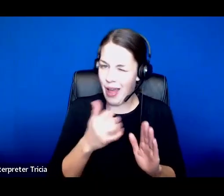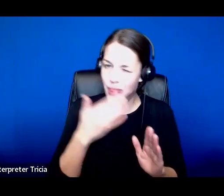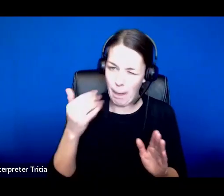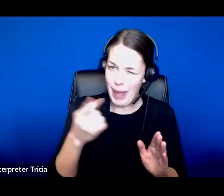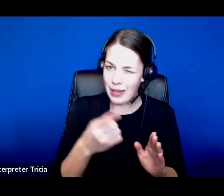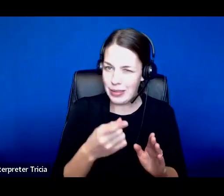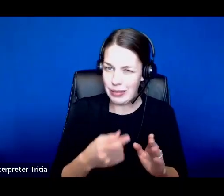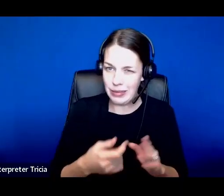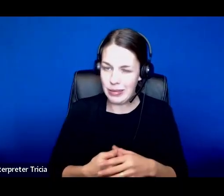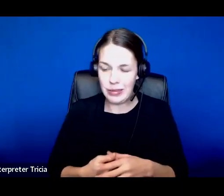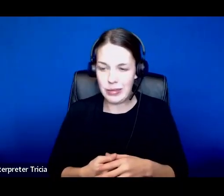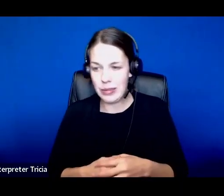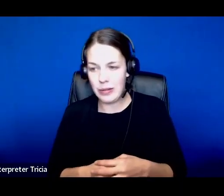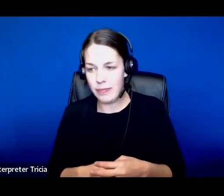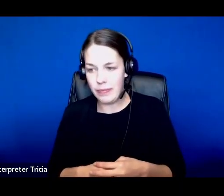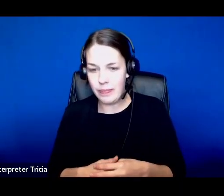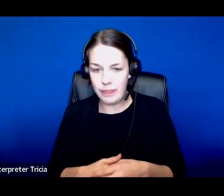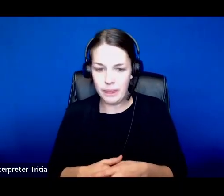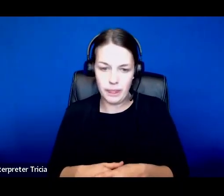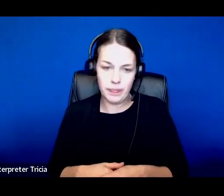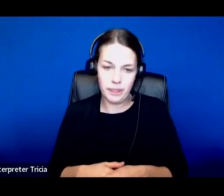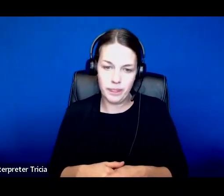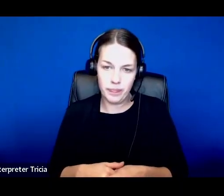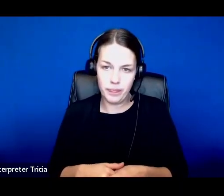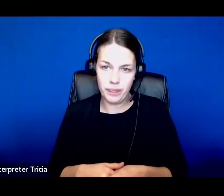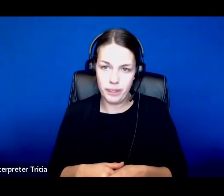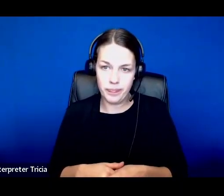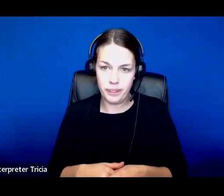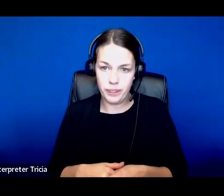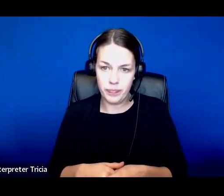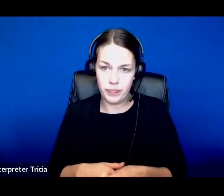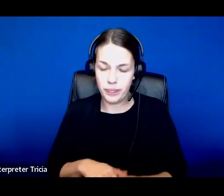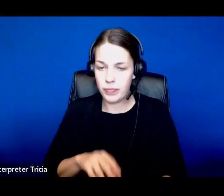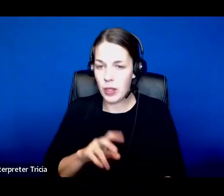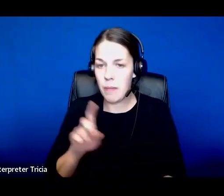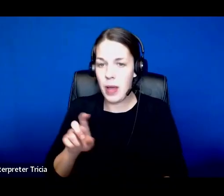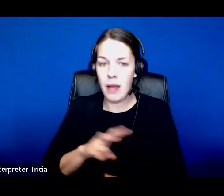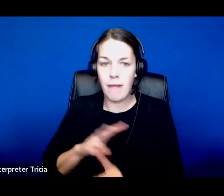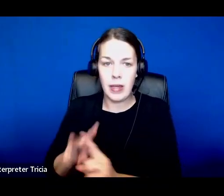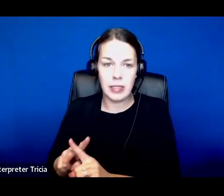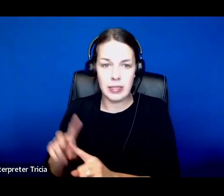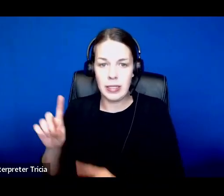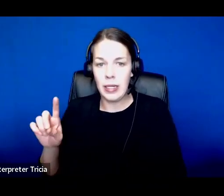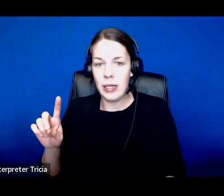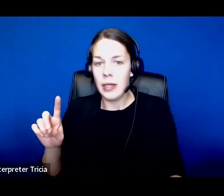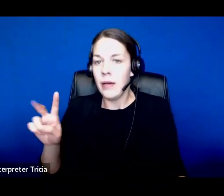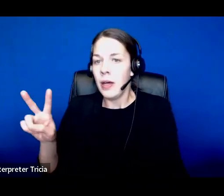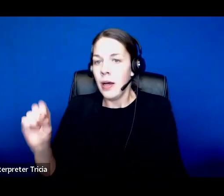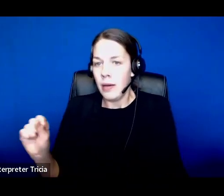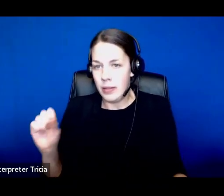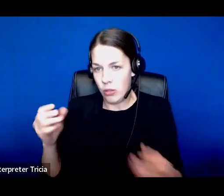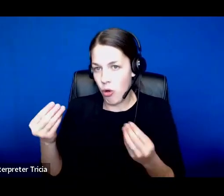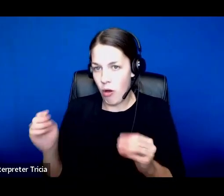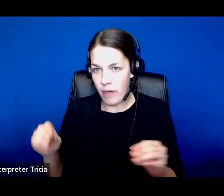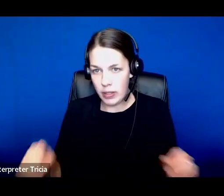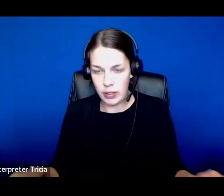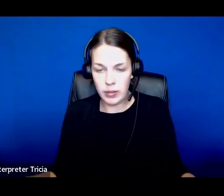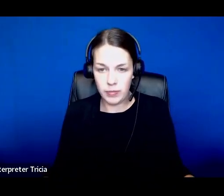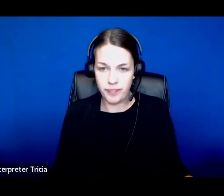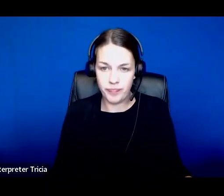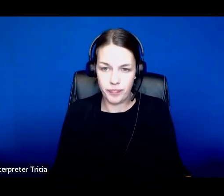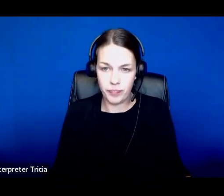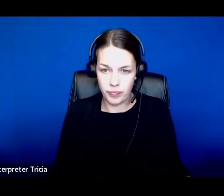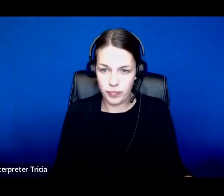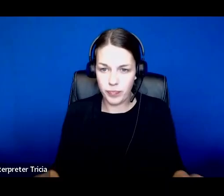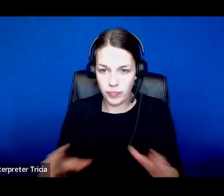best option. And you got to file it with the DVS office. And then keep